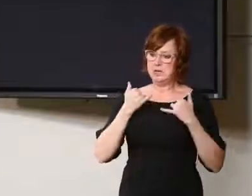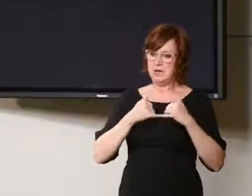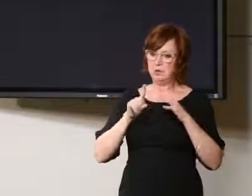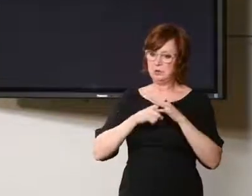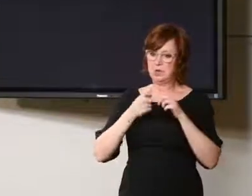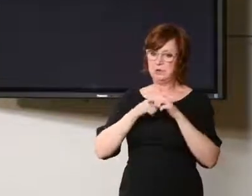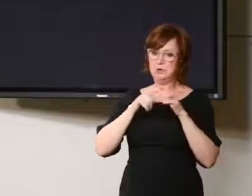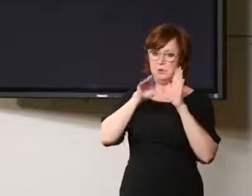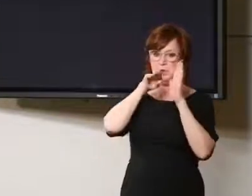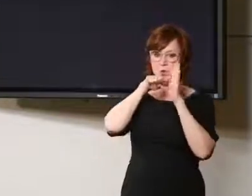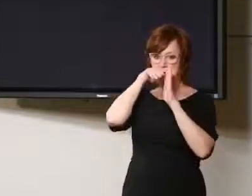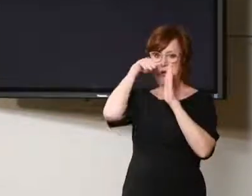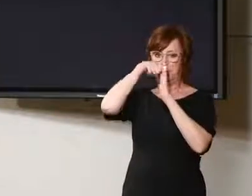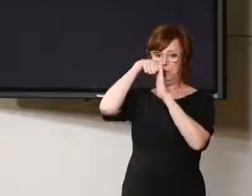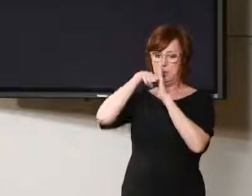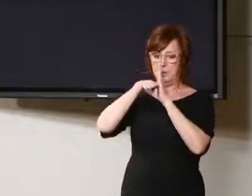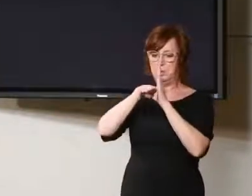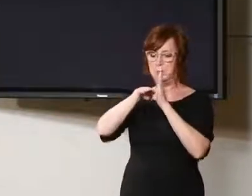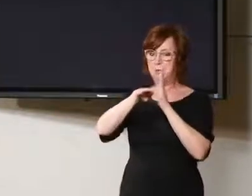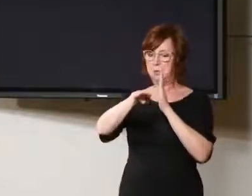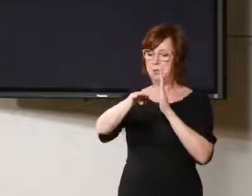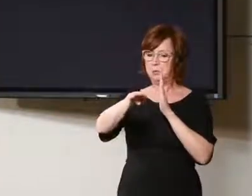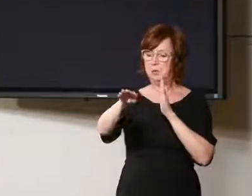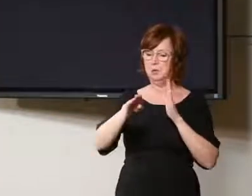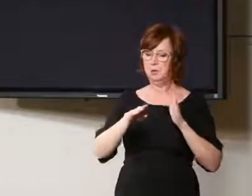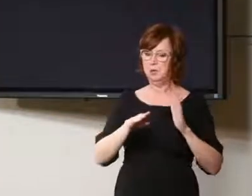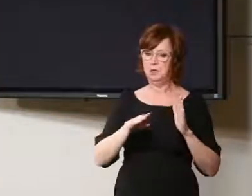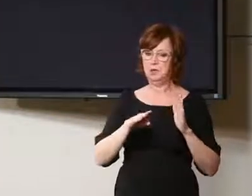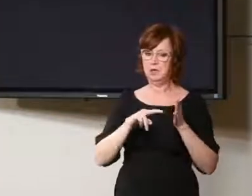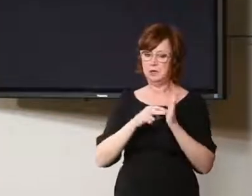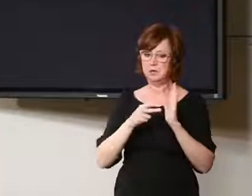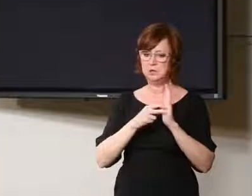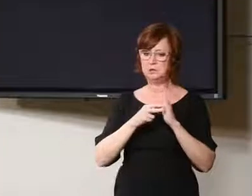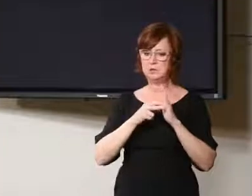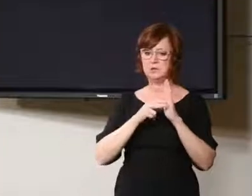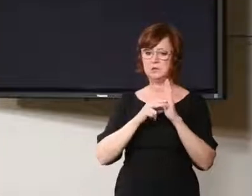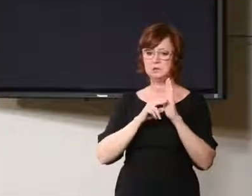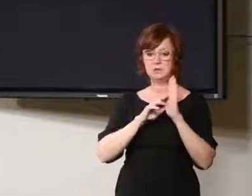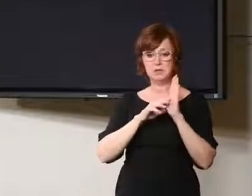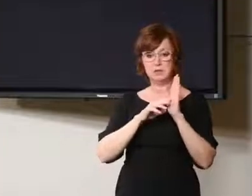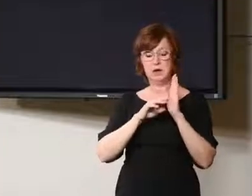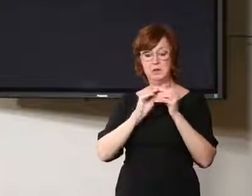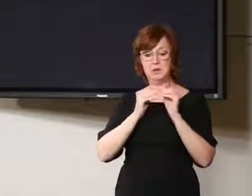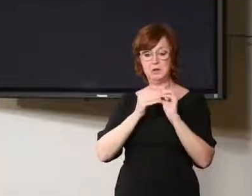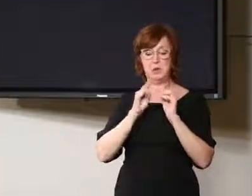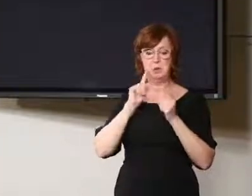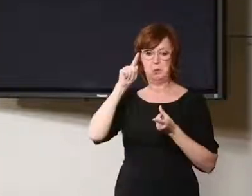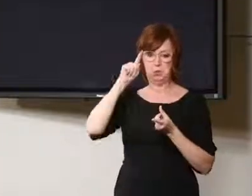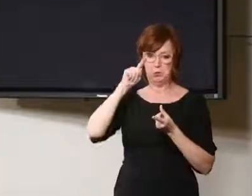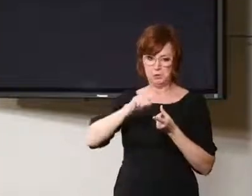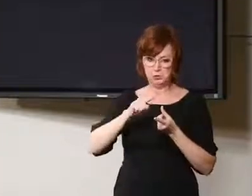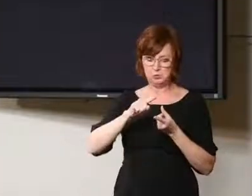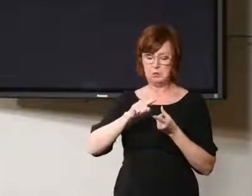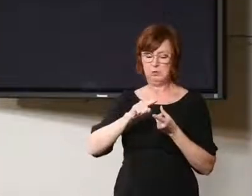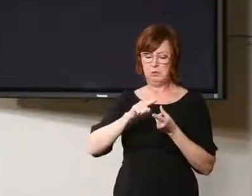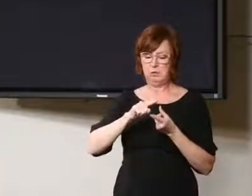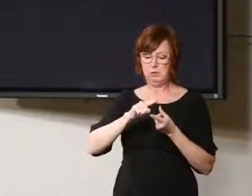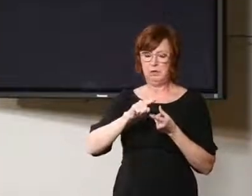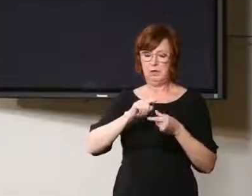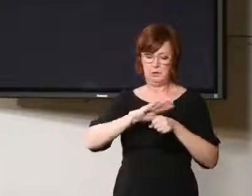And this will mean ultimately fewer cases of COVID-19. This will mean fewer